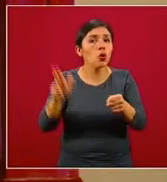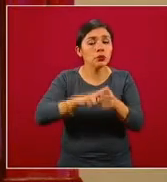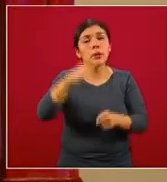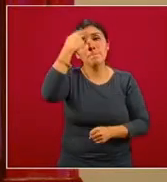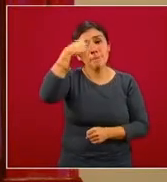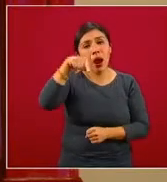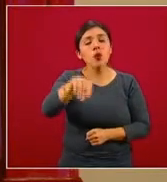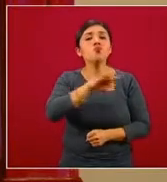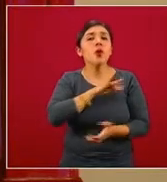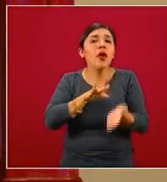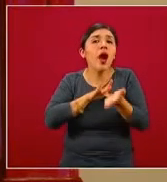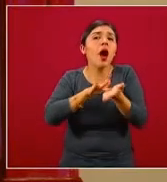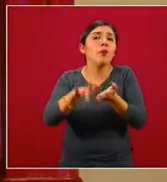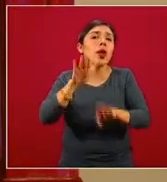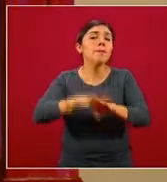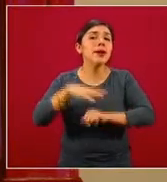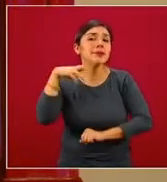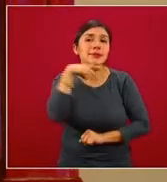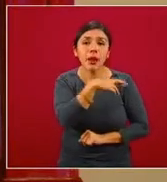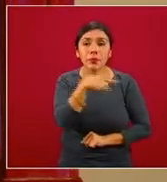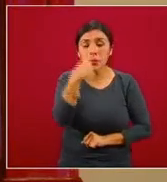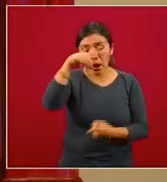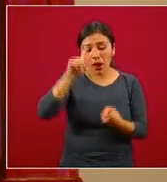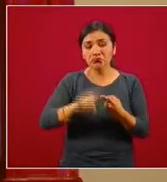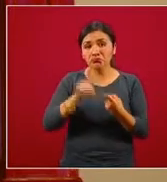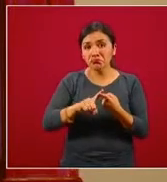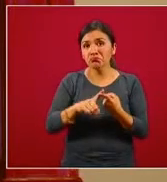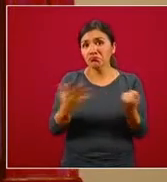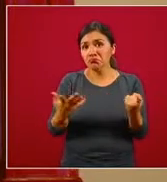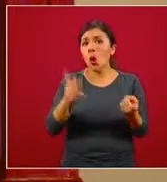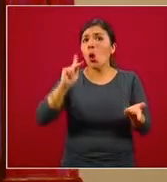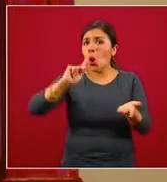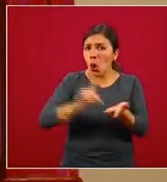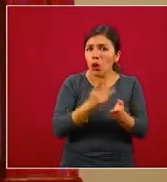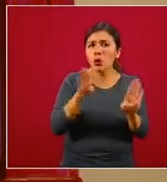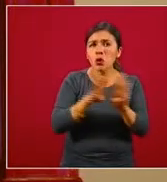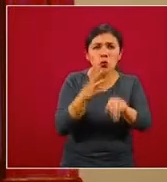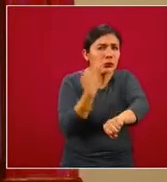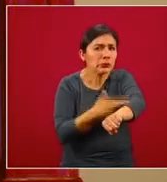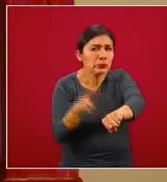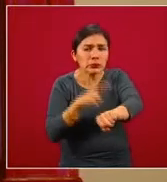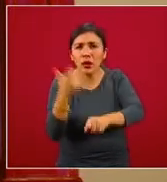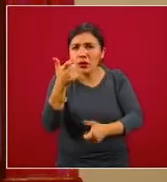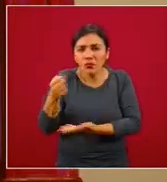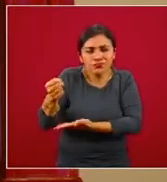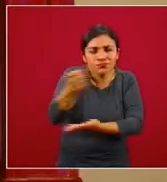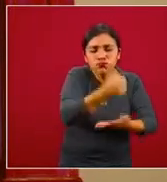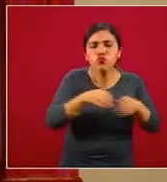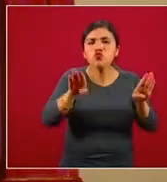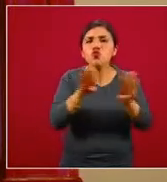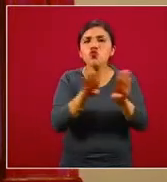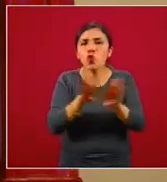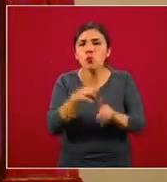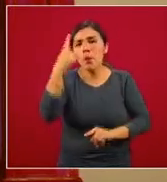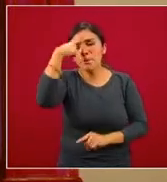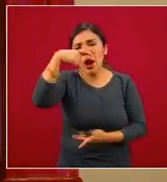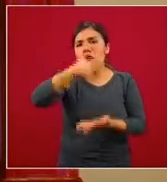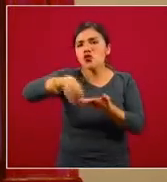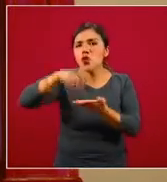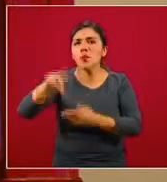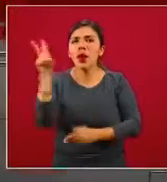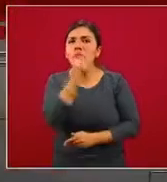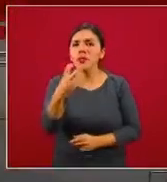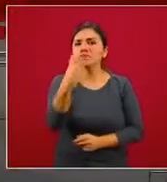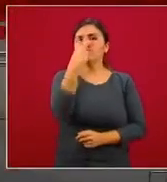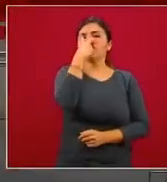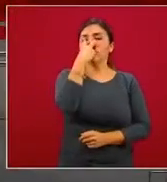poder of this all the contribuir time rápidamente, and uno, making a sure definir y that they reorientar know what beds recursos, being occupied so tanto de that they can move ventiladores como de